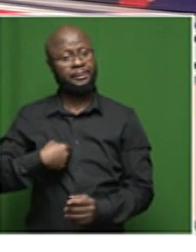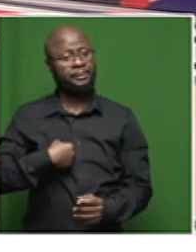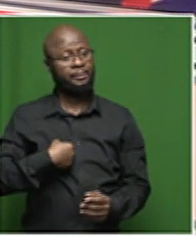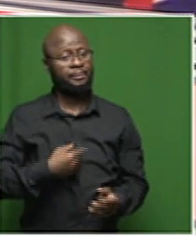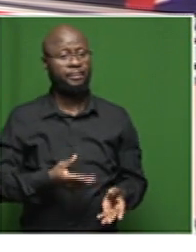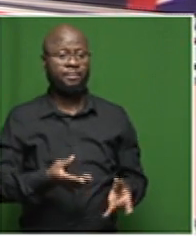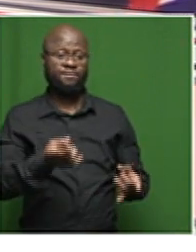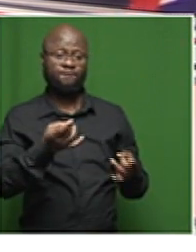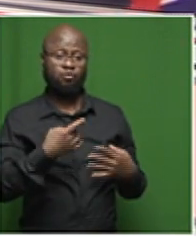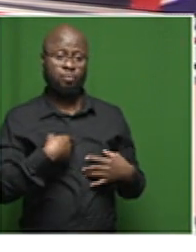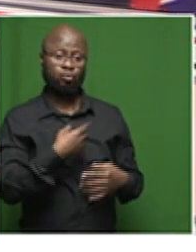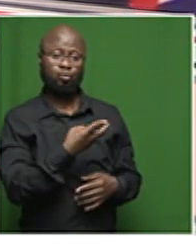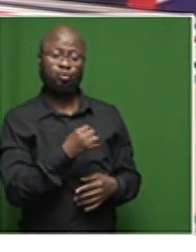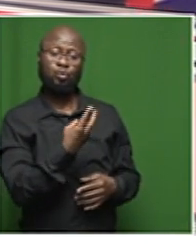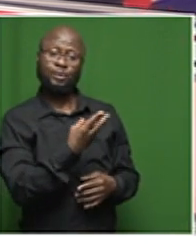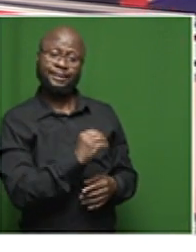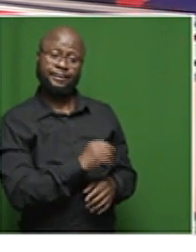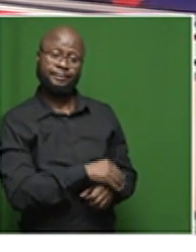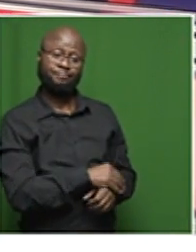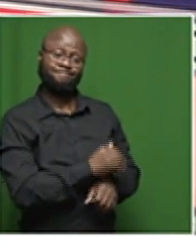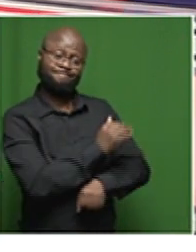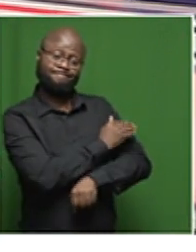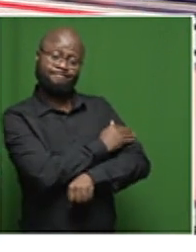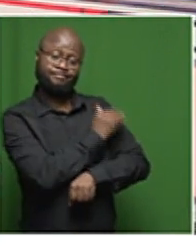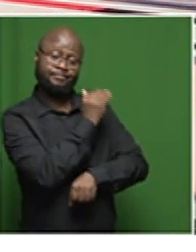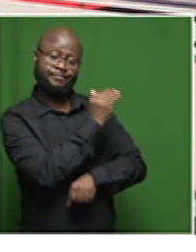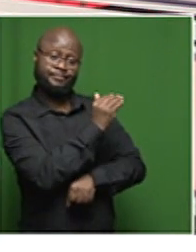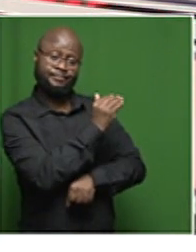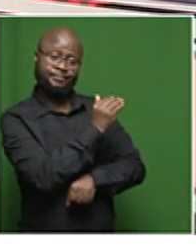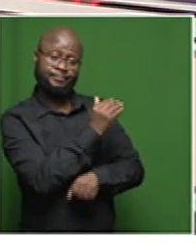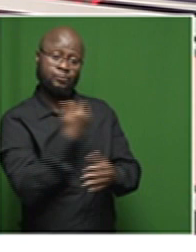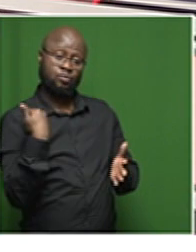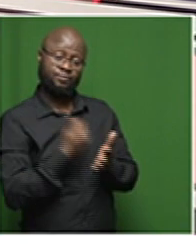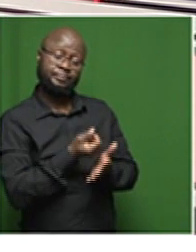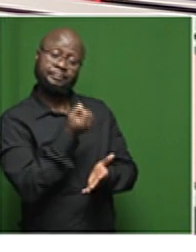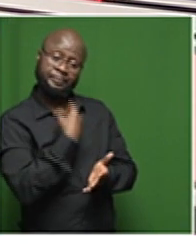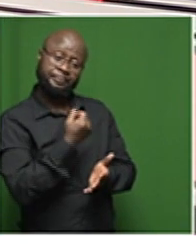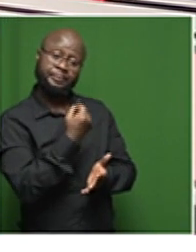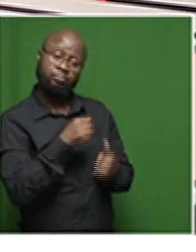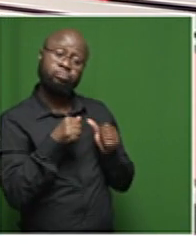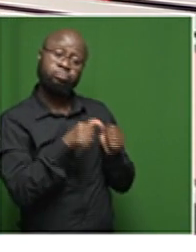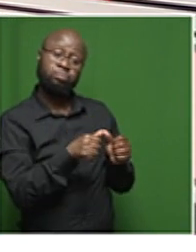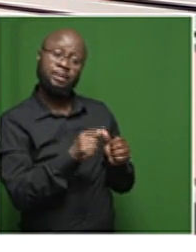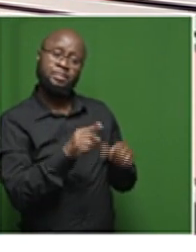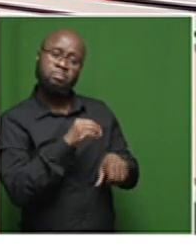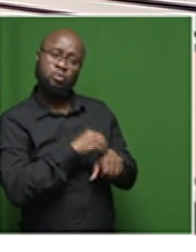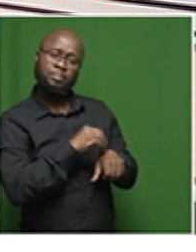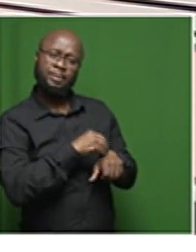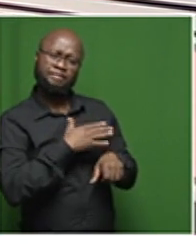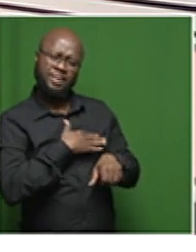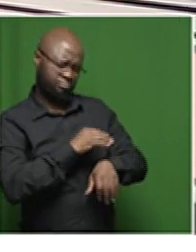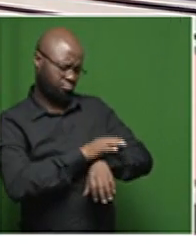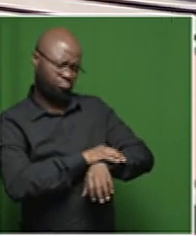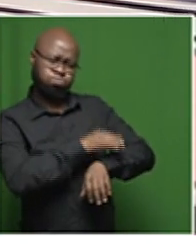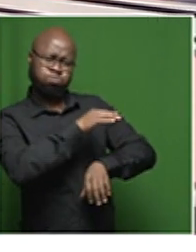2020, so now I'm on medication. Mm. But now the problem is and then I feel a